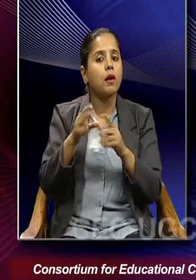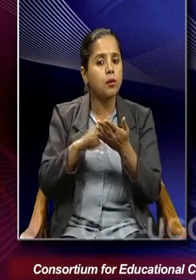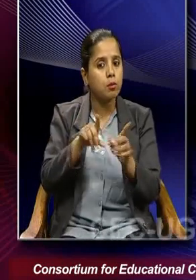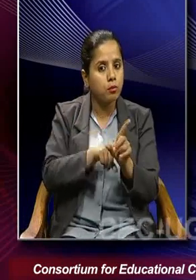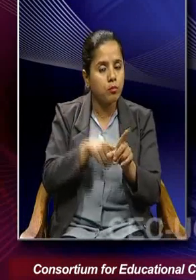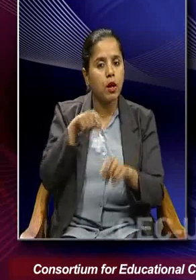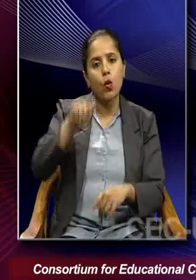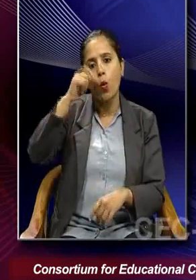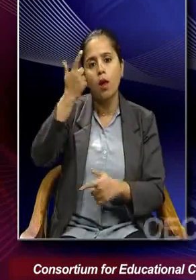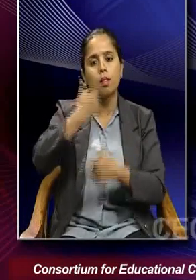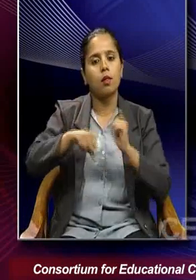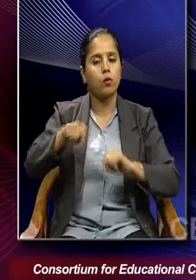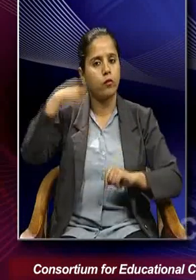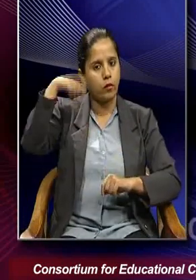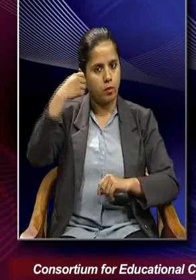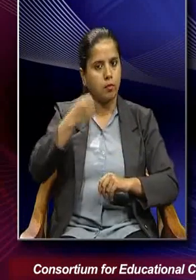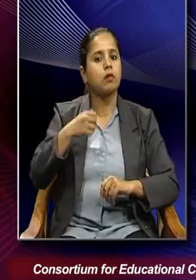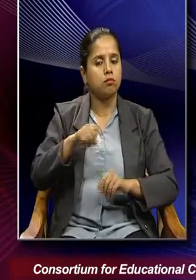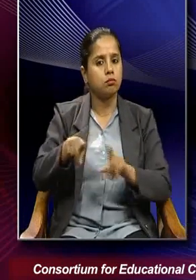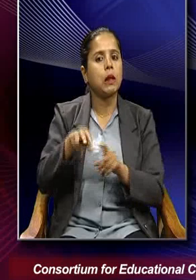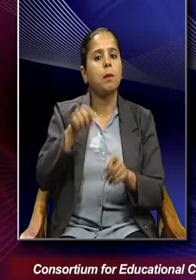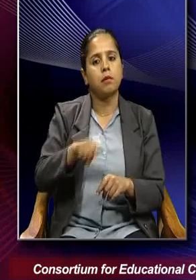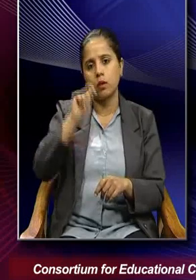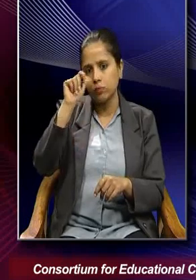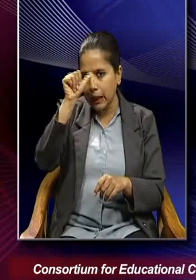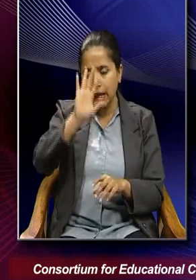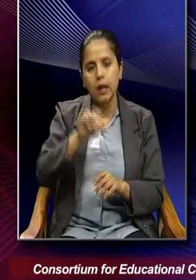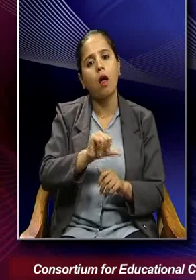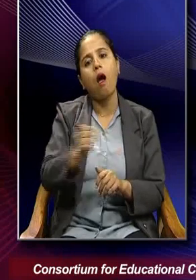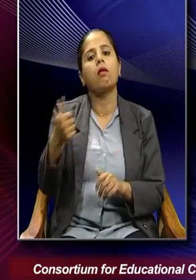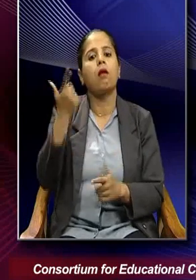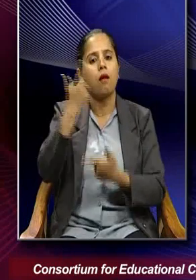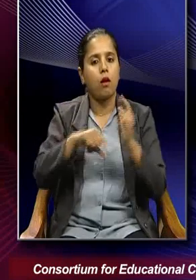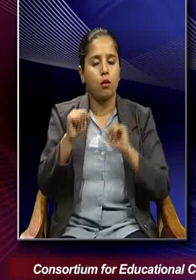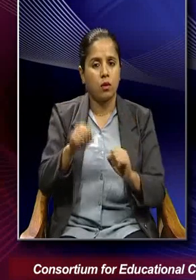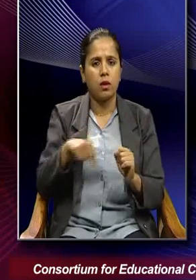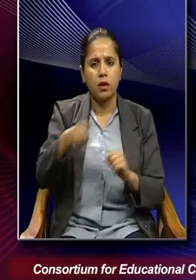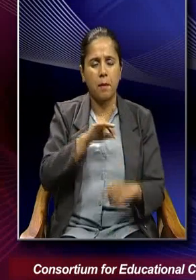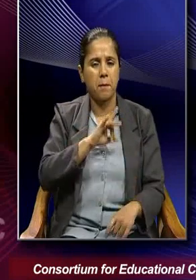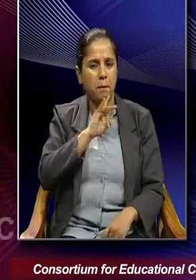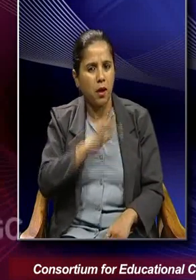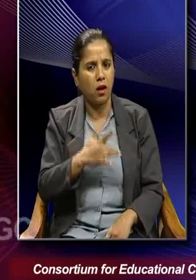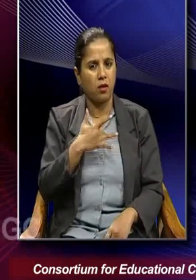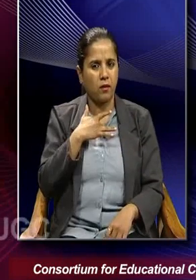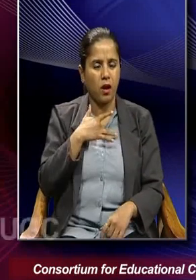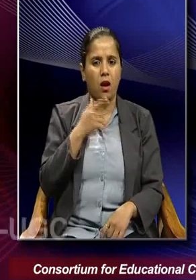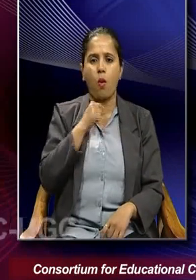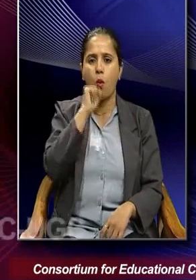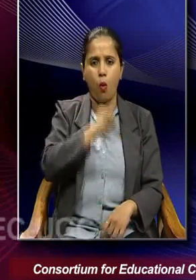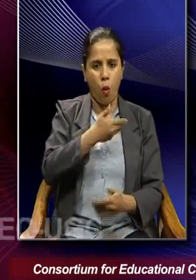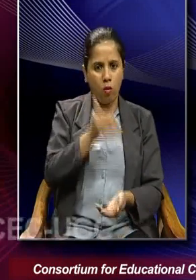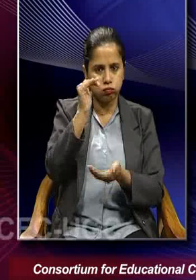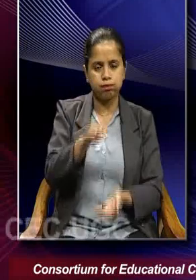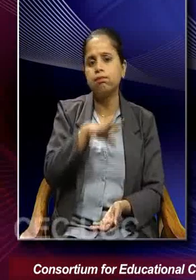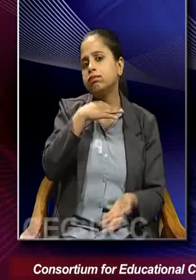foreign language film. So basically the film talks about the kind of pain and the despair of an elderly couple, but at the